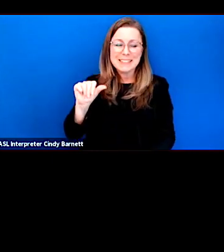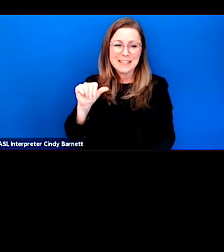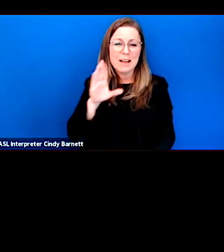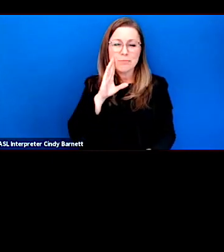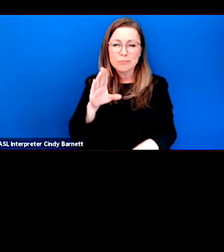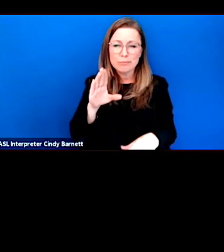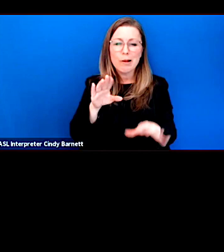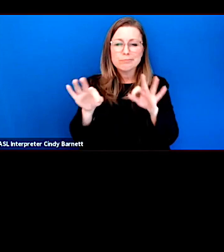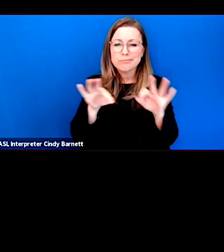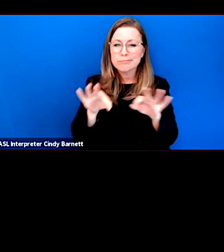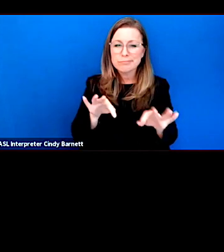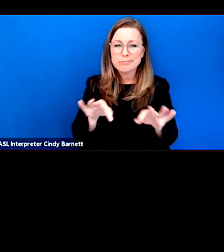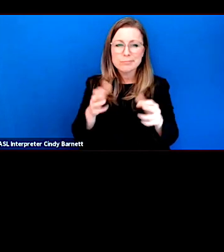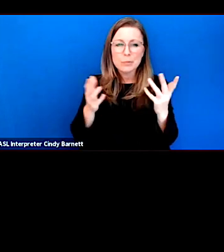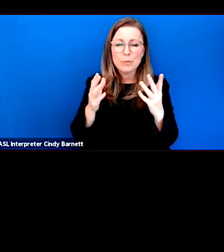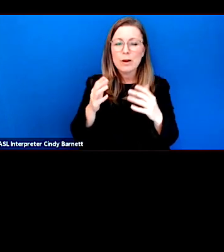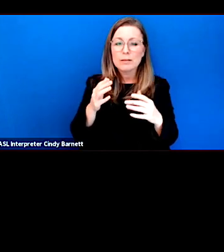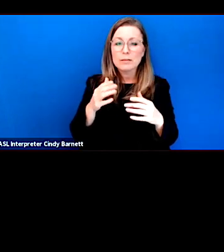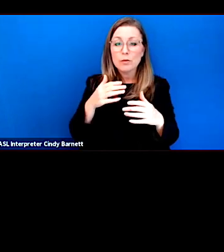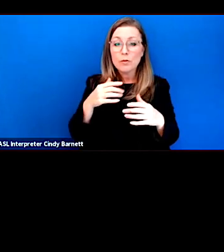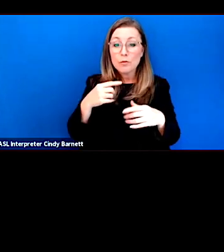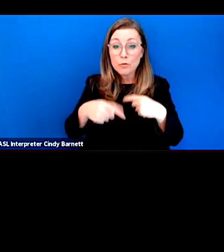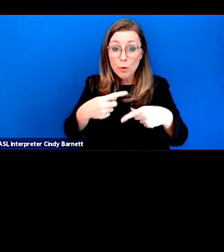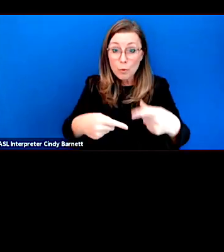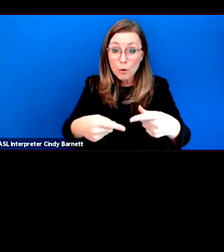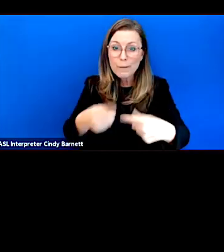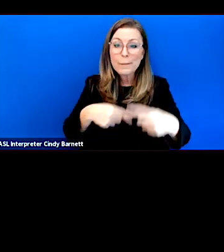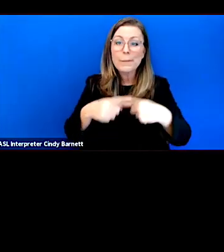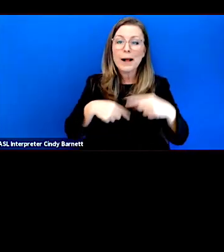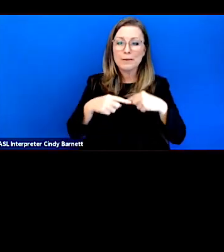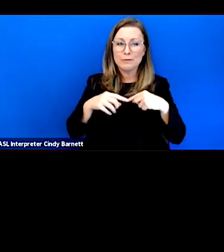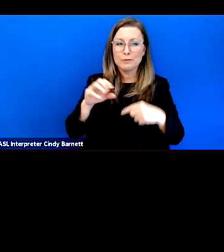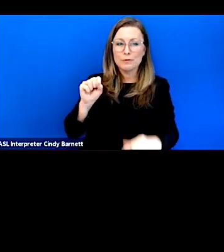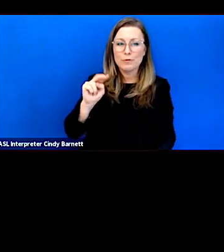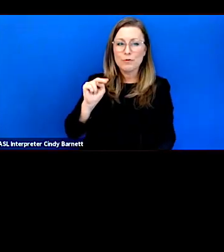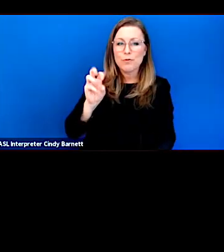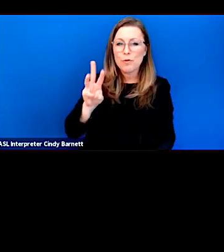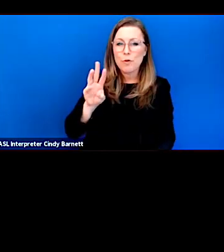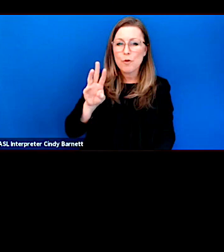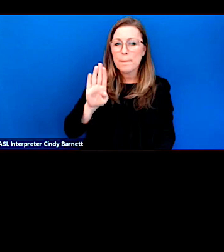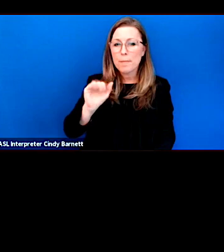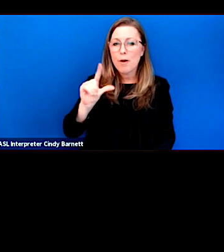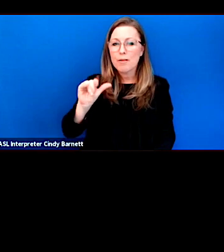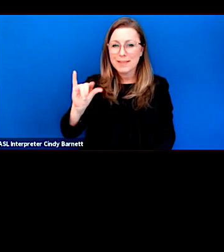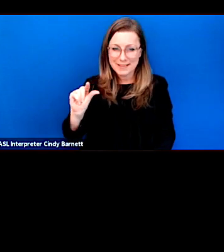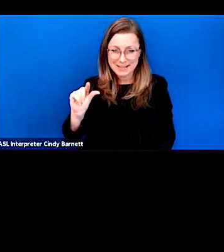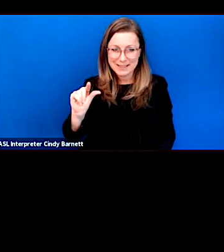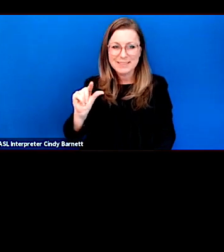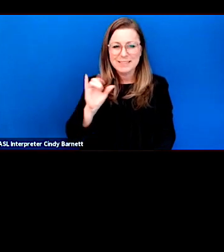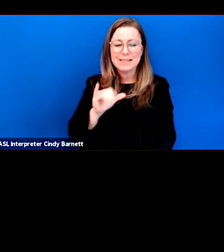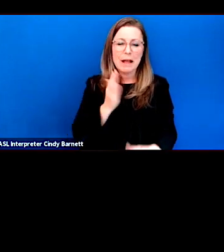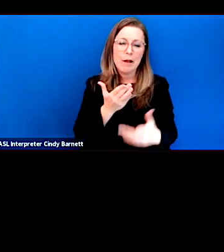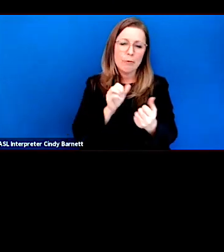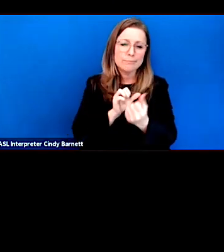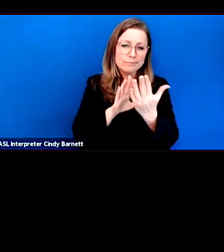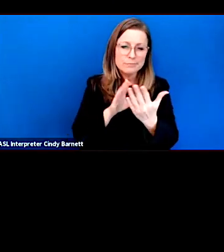systematic search and selection processes for the methods that we use for qualitative